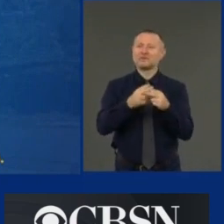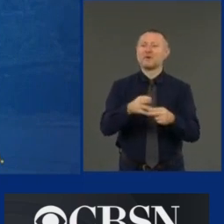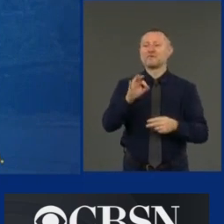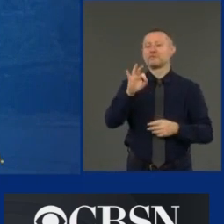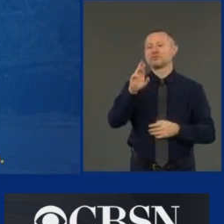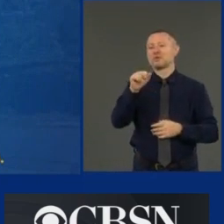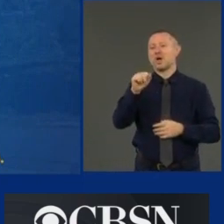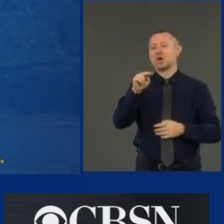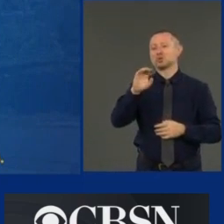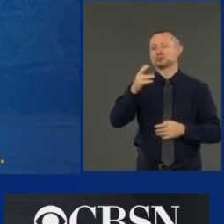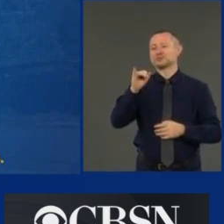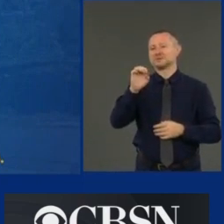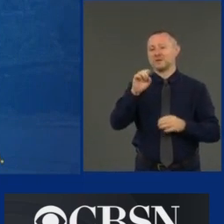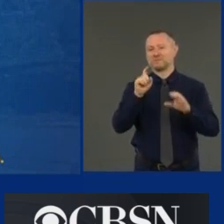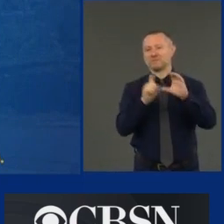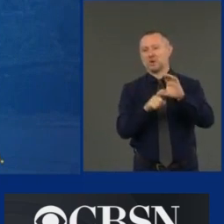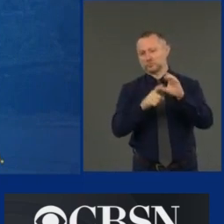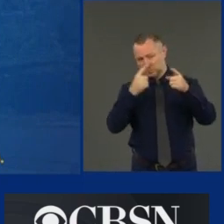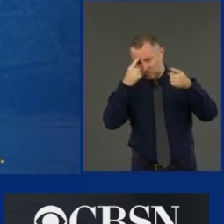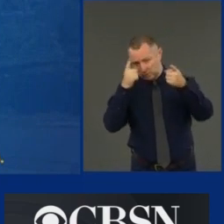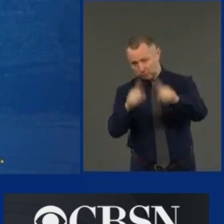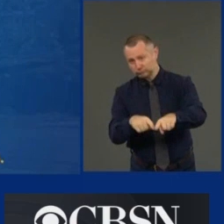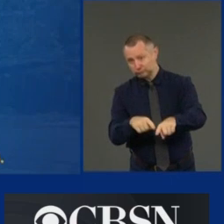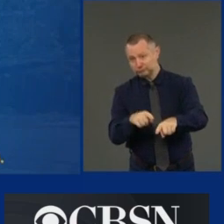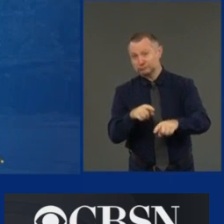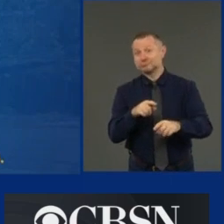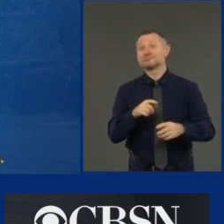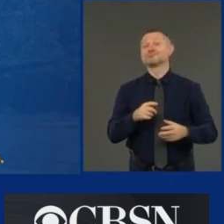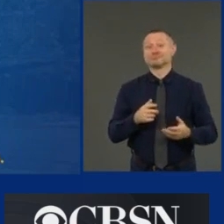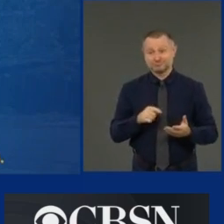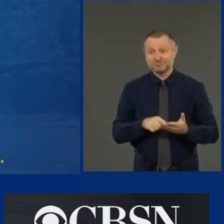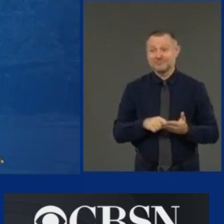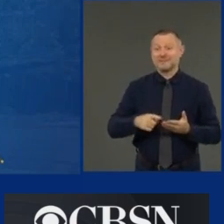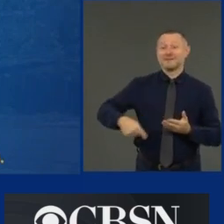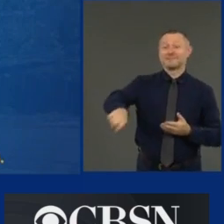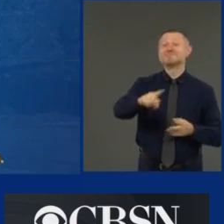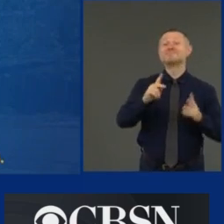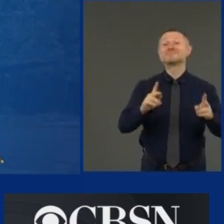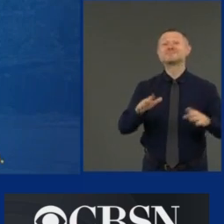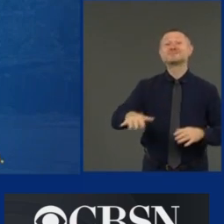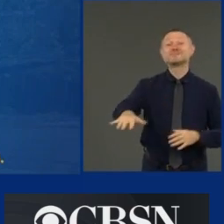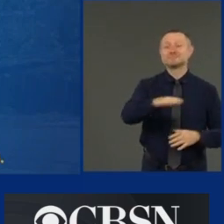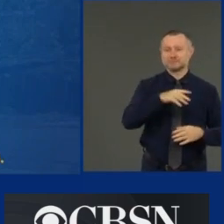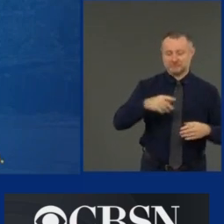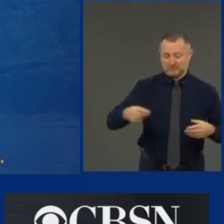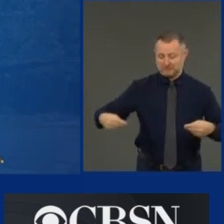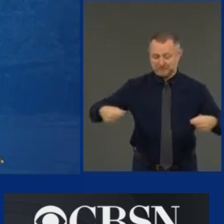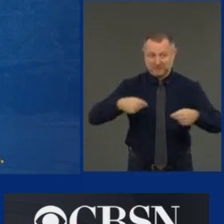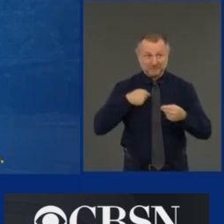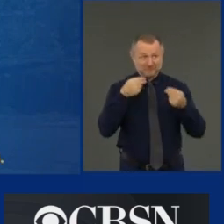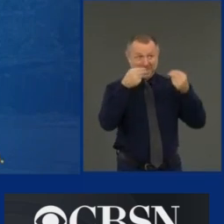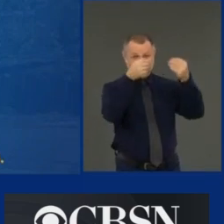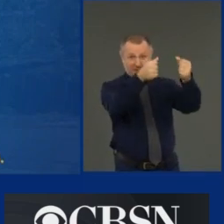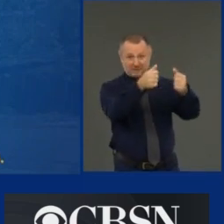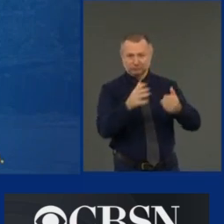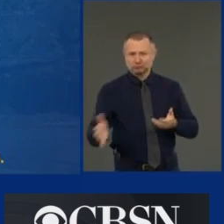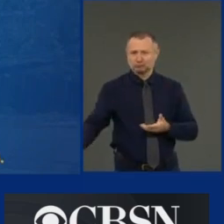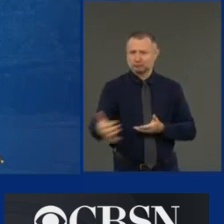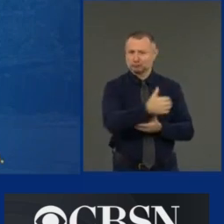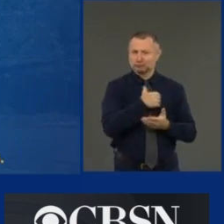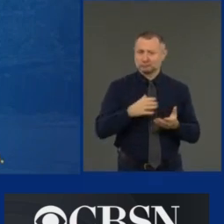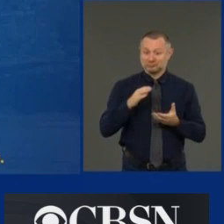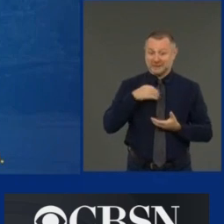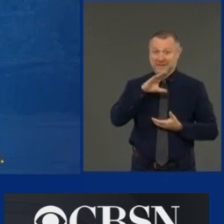They then get paid by the ratepayers and get a profit